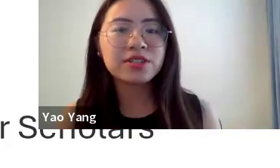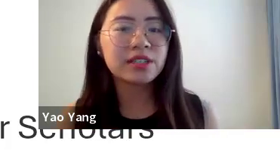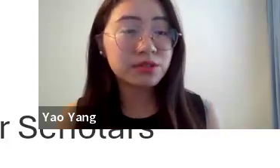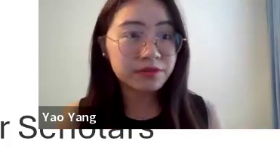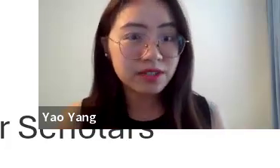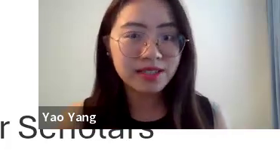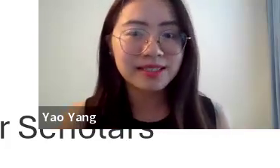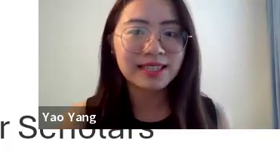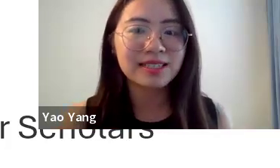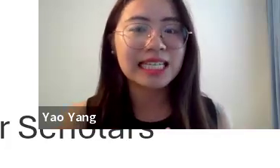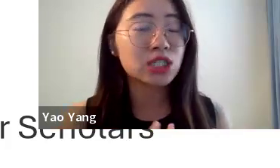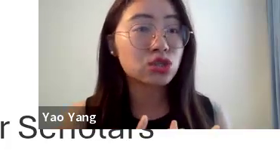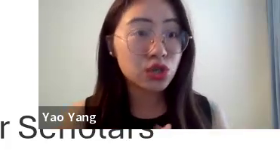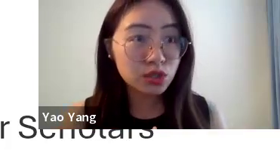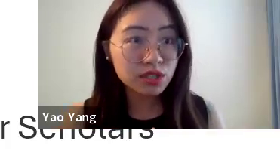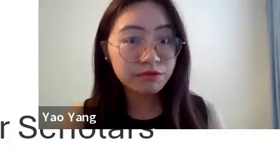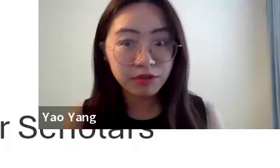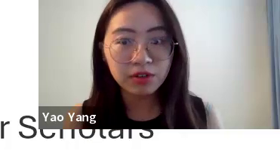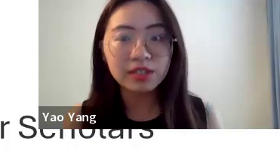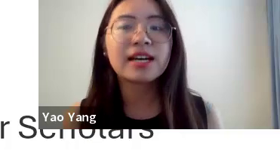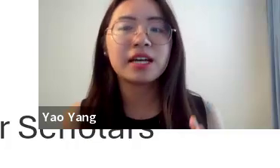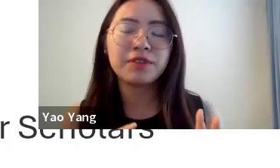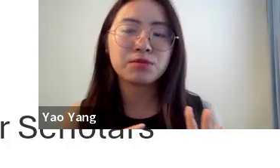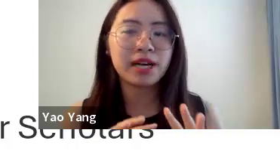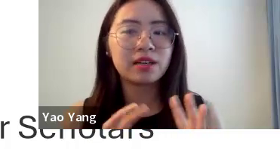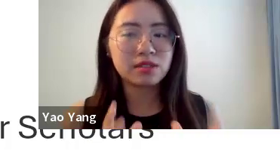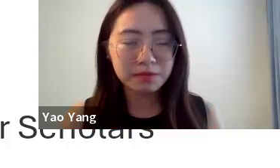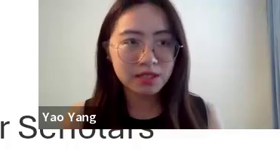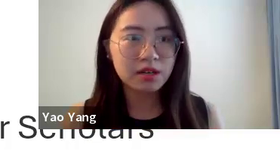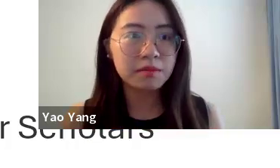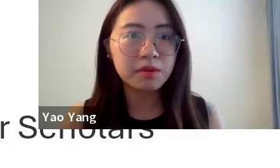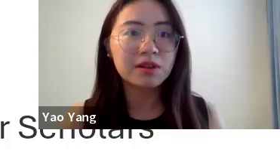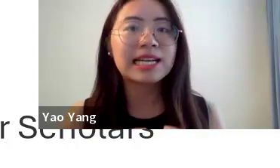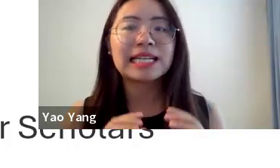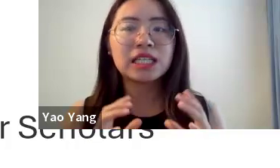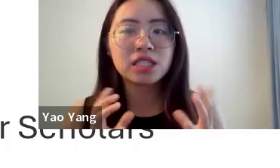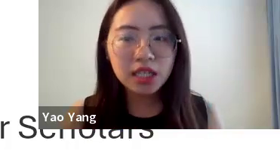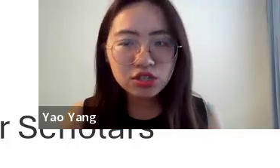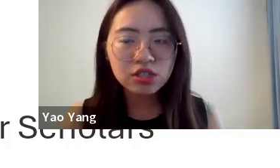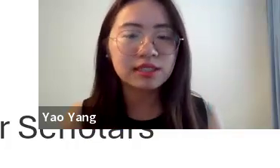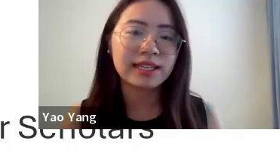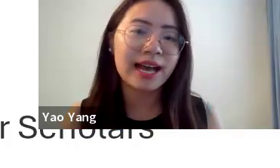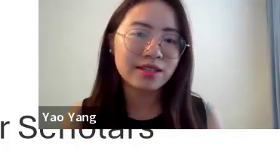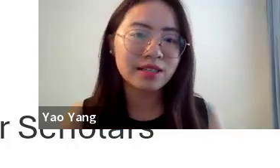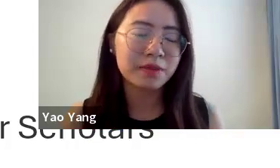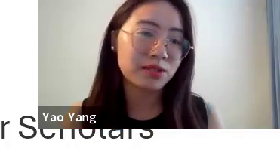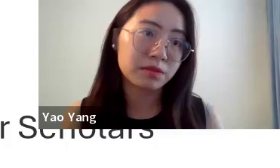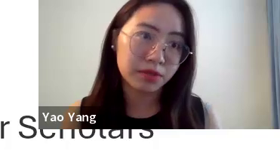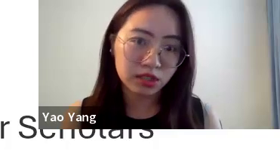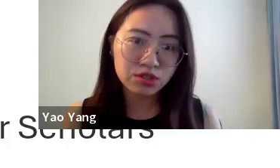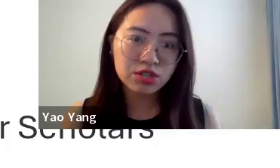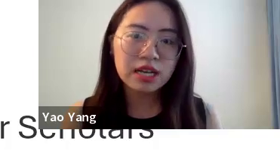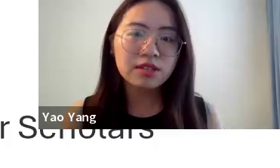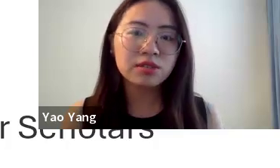what's especially noteworthy is that in 2024, FSY adopted a more intentionally